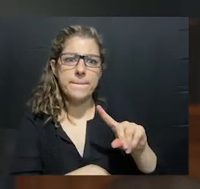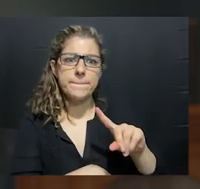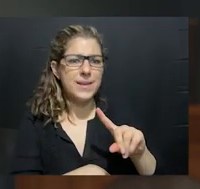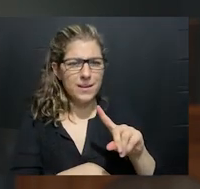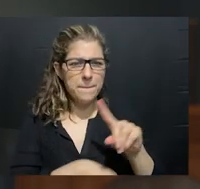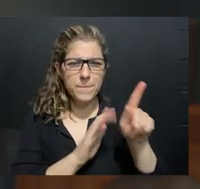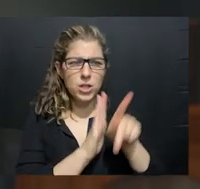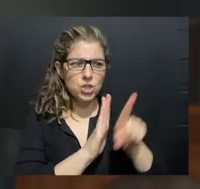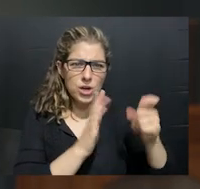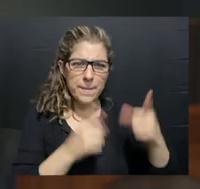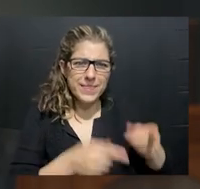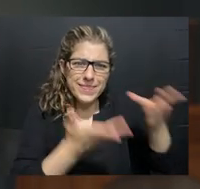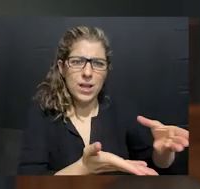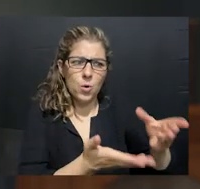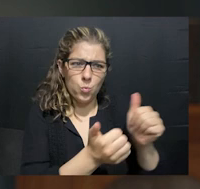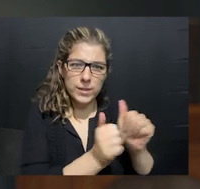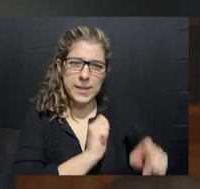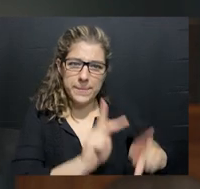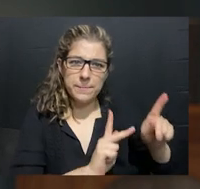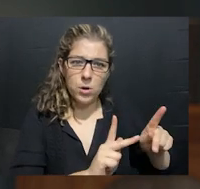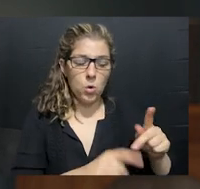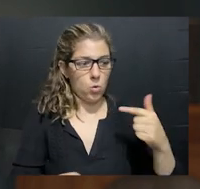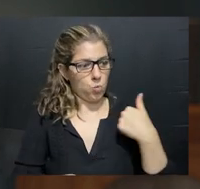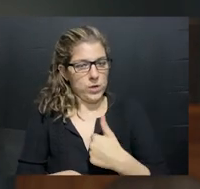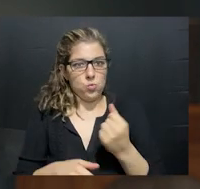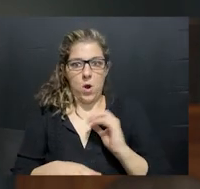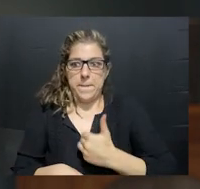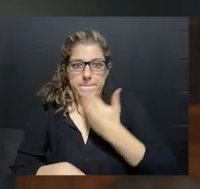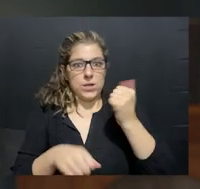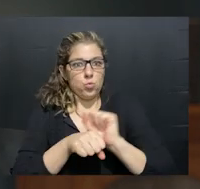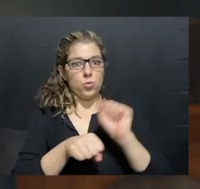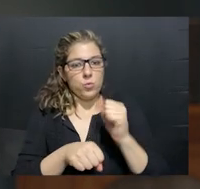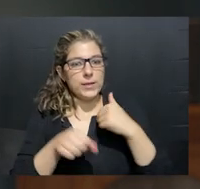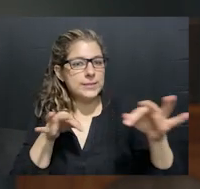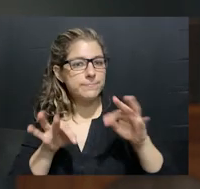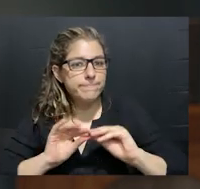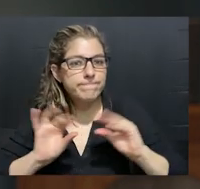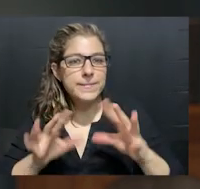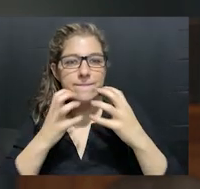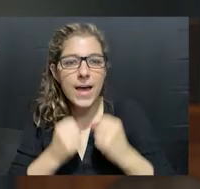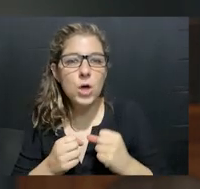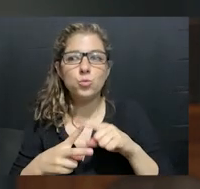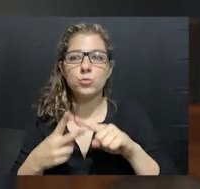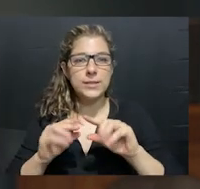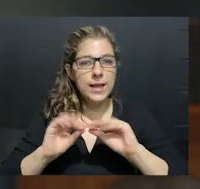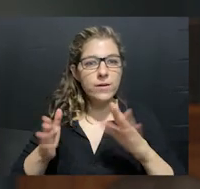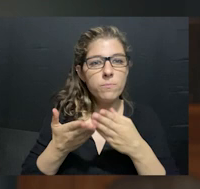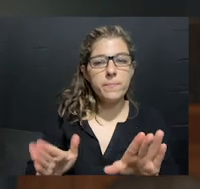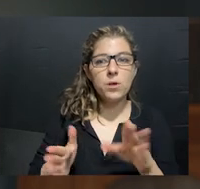where it belongs. Progressives do our best work when we articulate our values, clarify to the public what's at